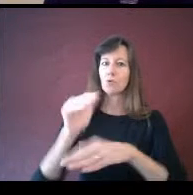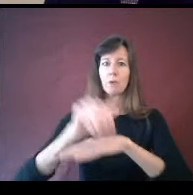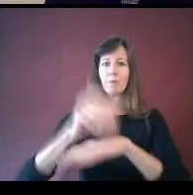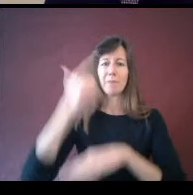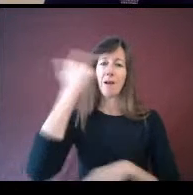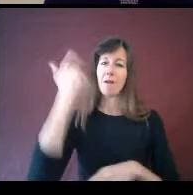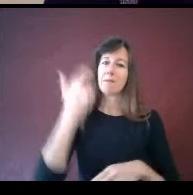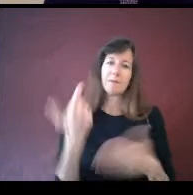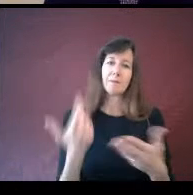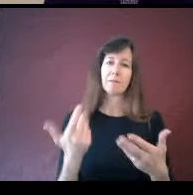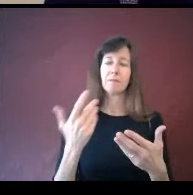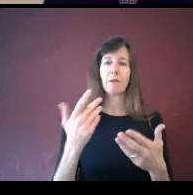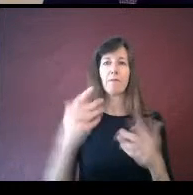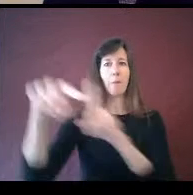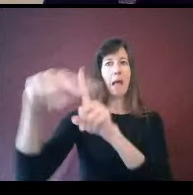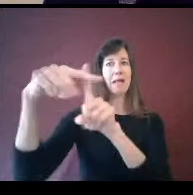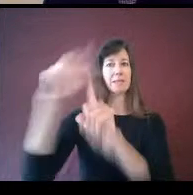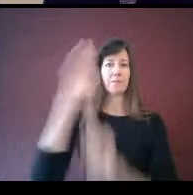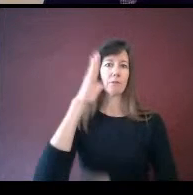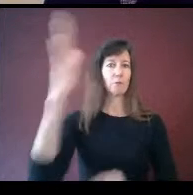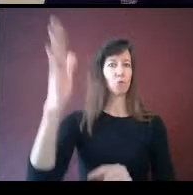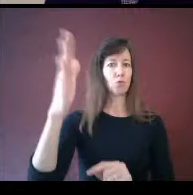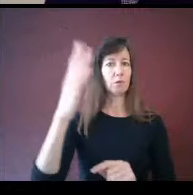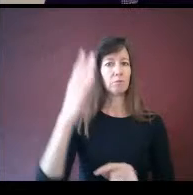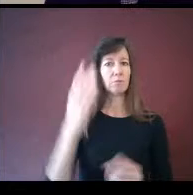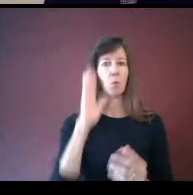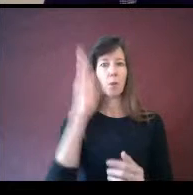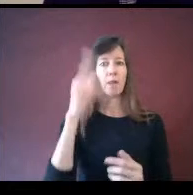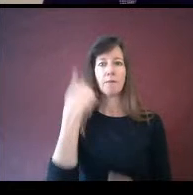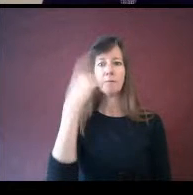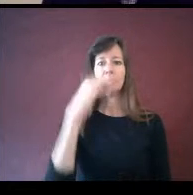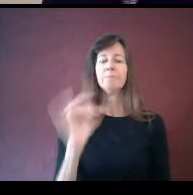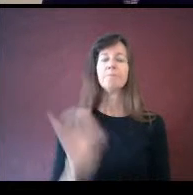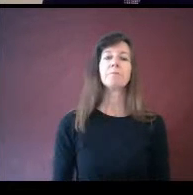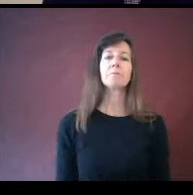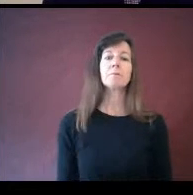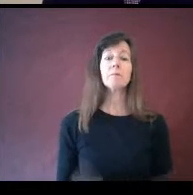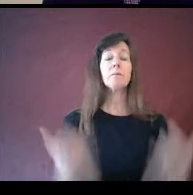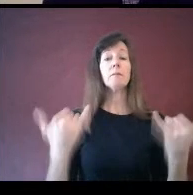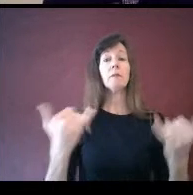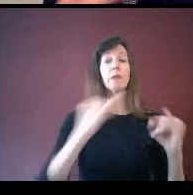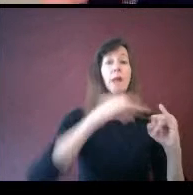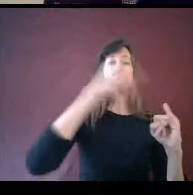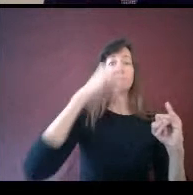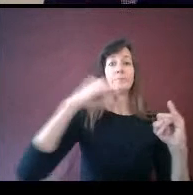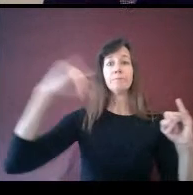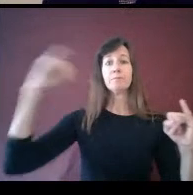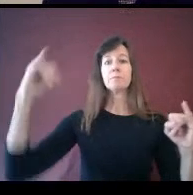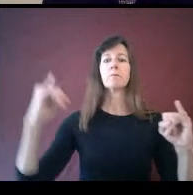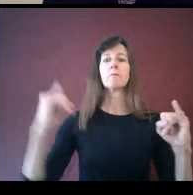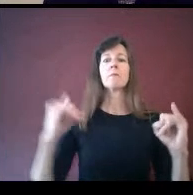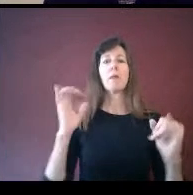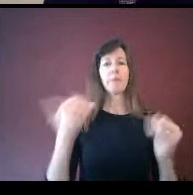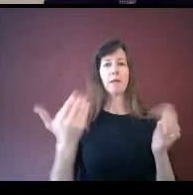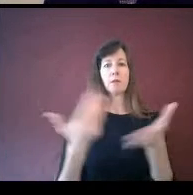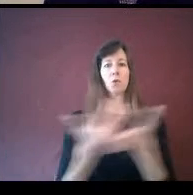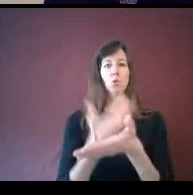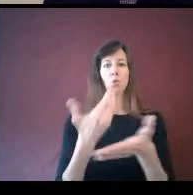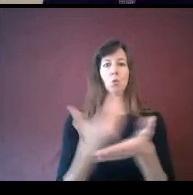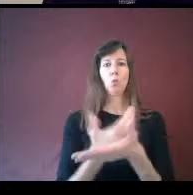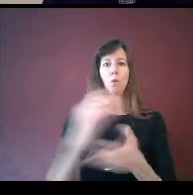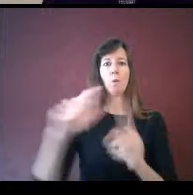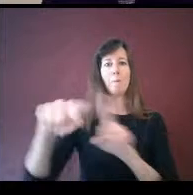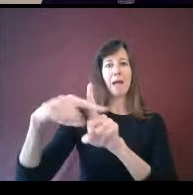our next data point and graph. This is where we look at the number of new positive cases each